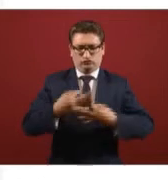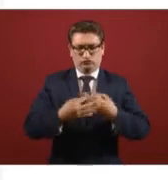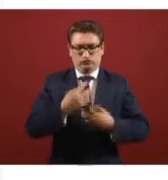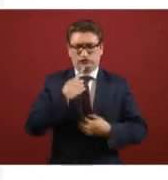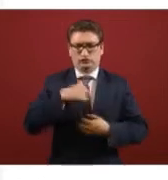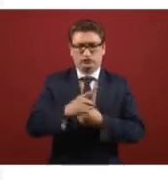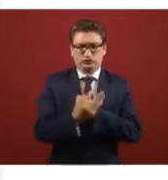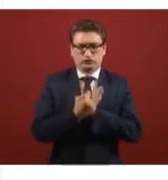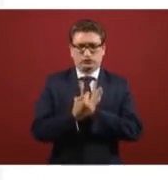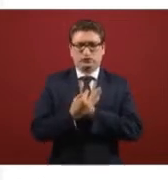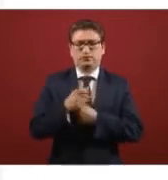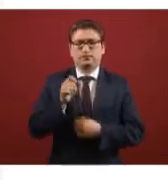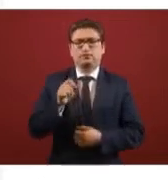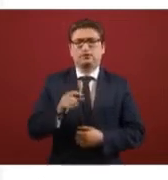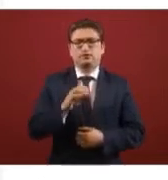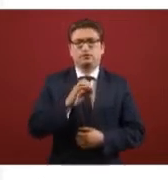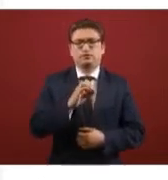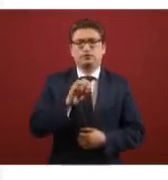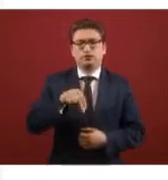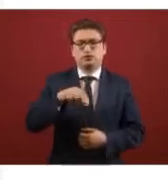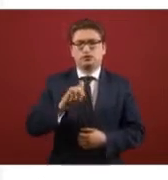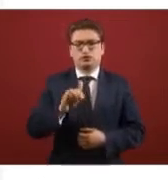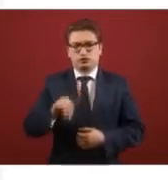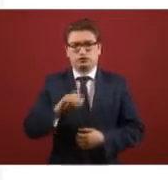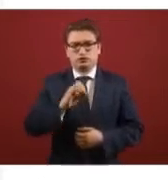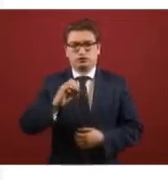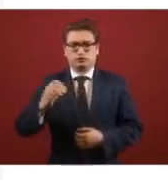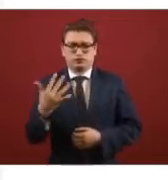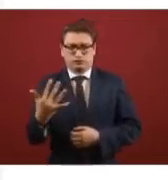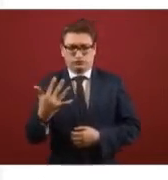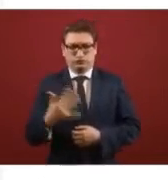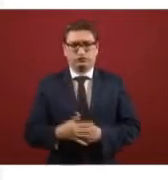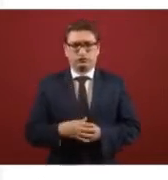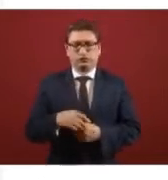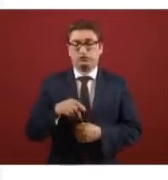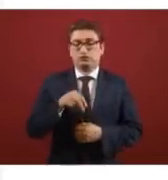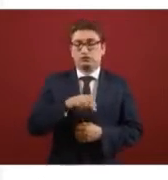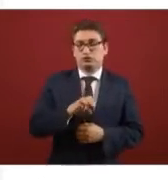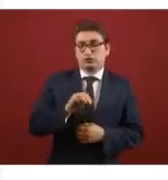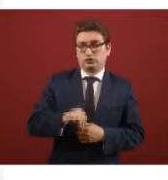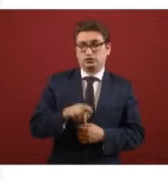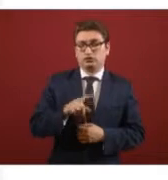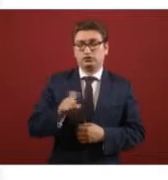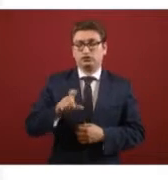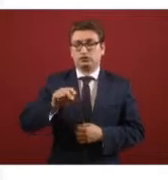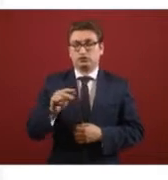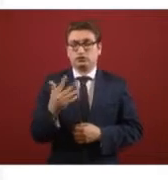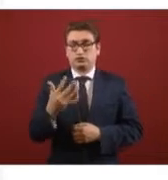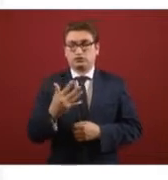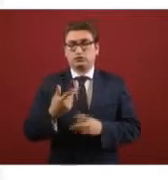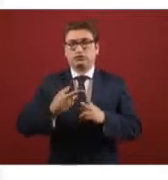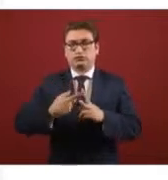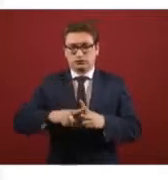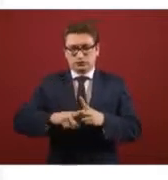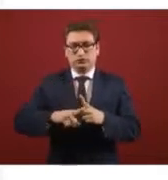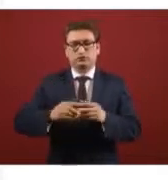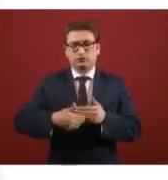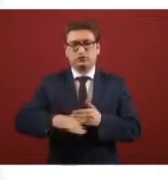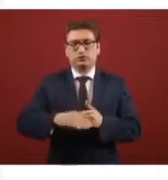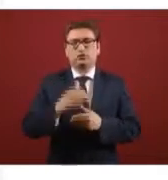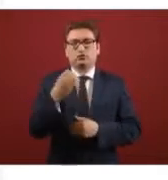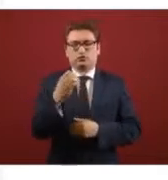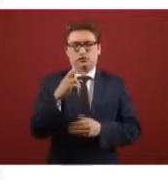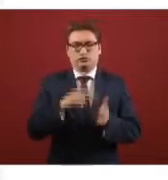contra de court. la NOM 005, So que if es la they que get ya entra en found vigor. guilty, La they NOM will lose their 185 entra ability en vigor en to octubre del próximo